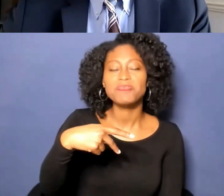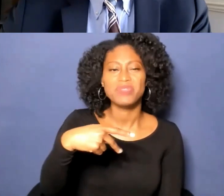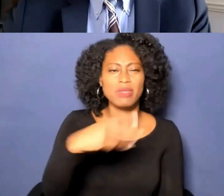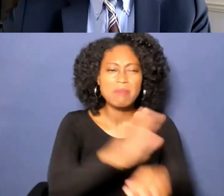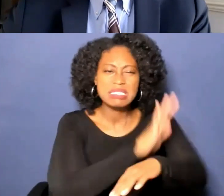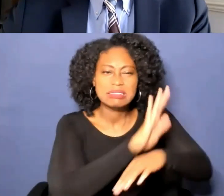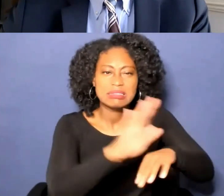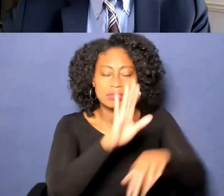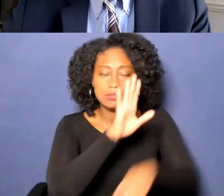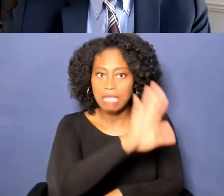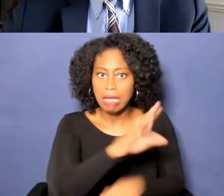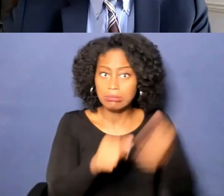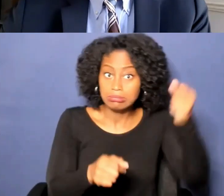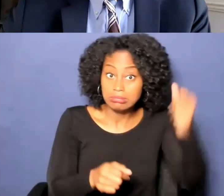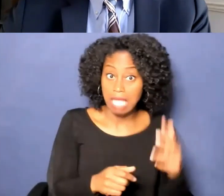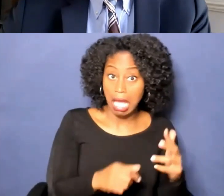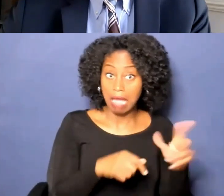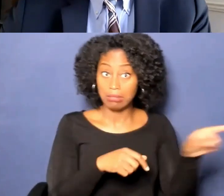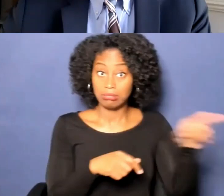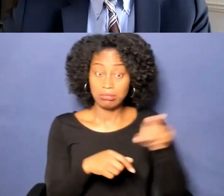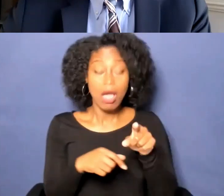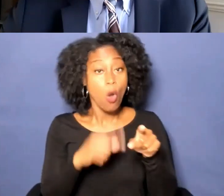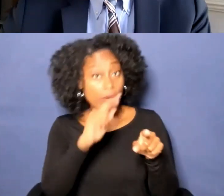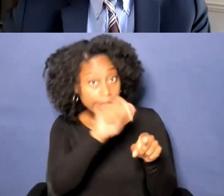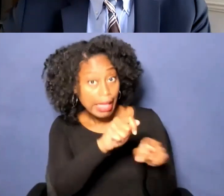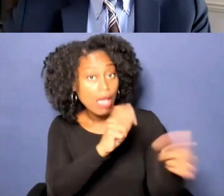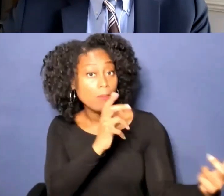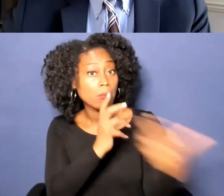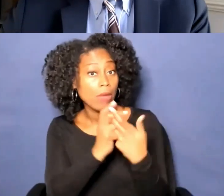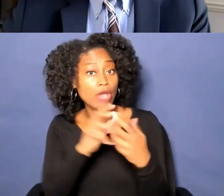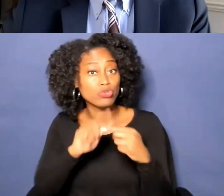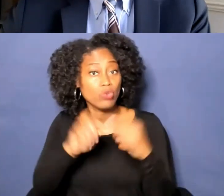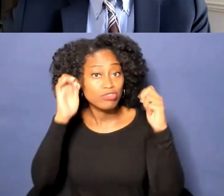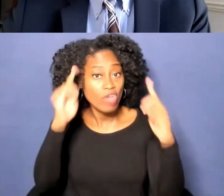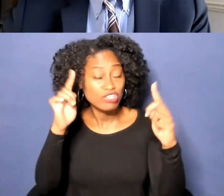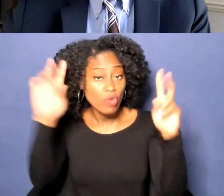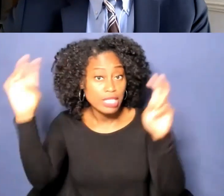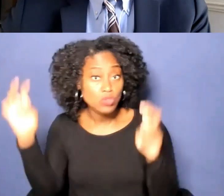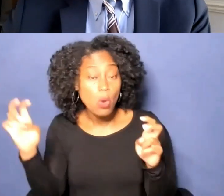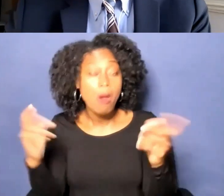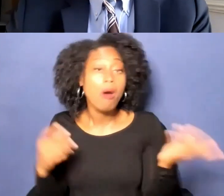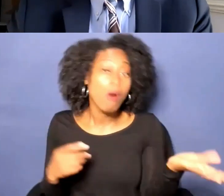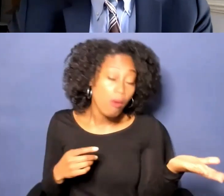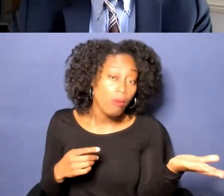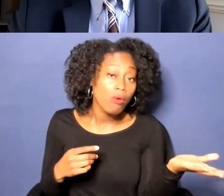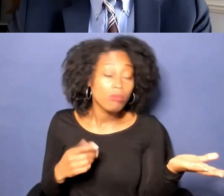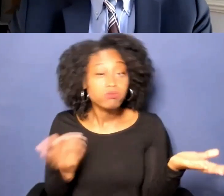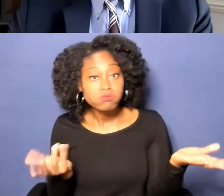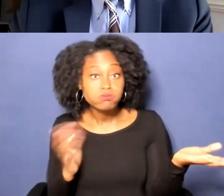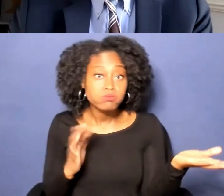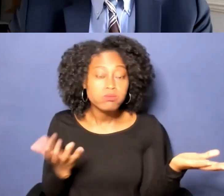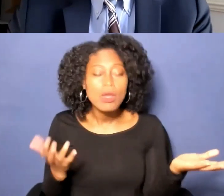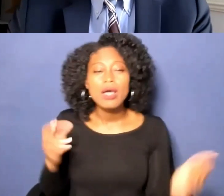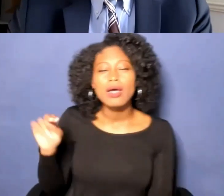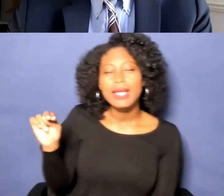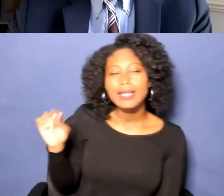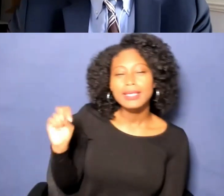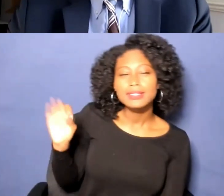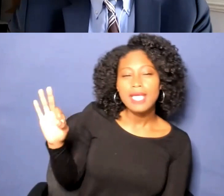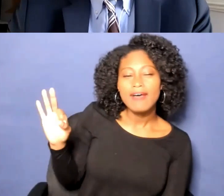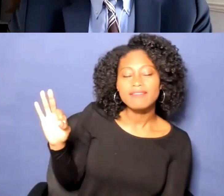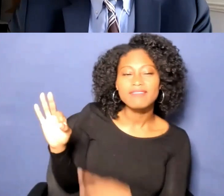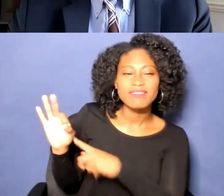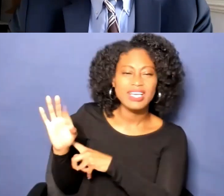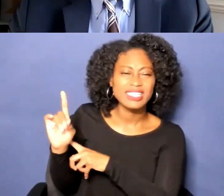that would speak to educational issues. I would say two things. The NSF data, of course, would be more